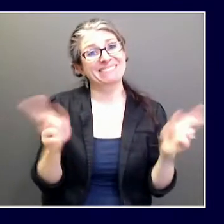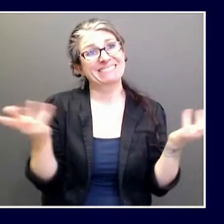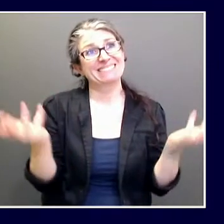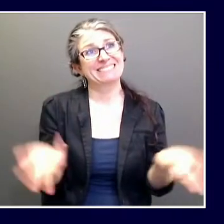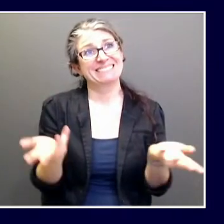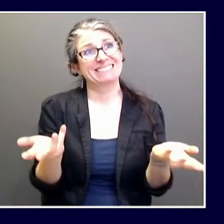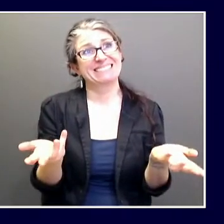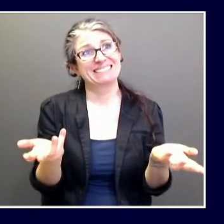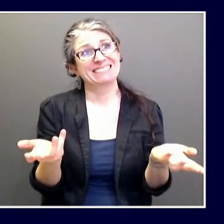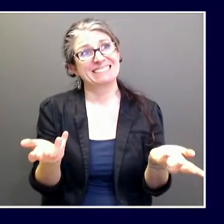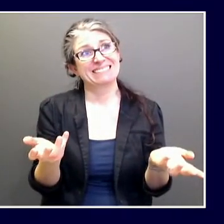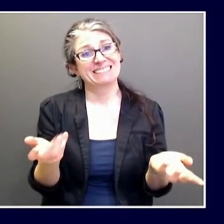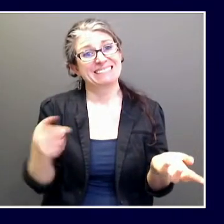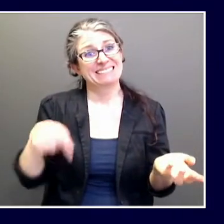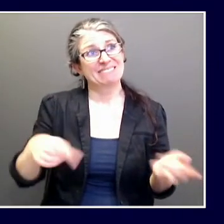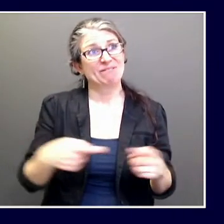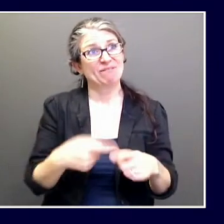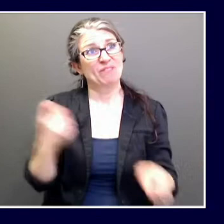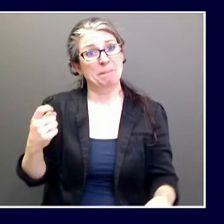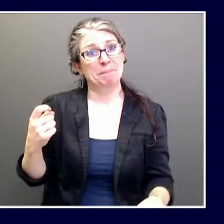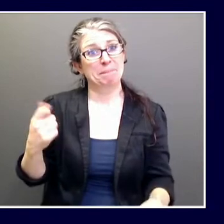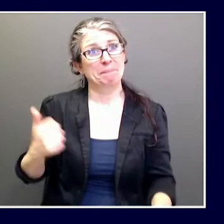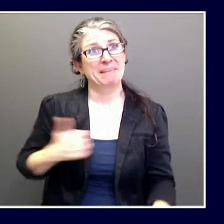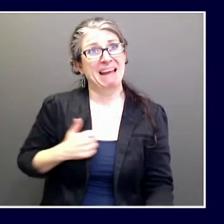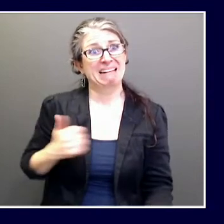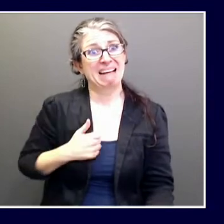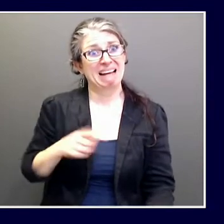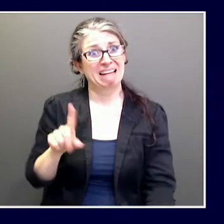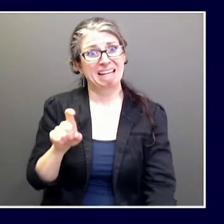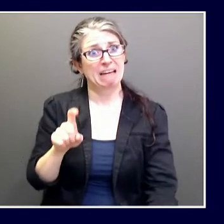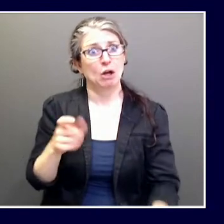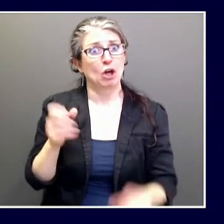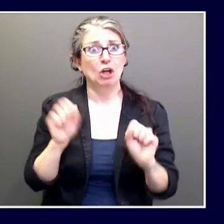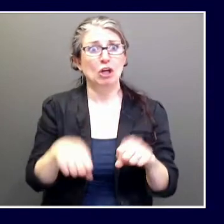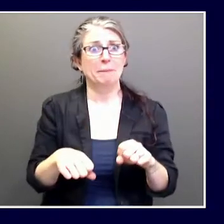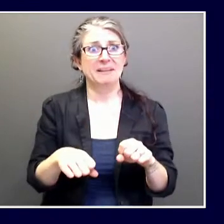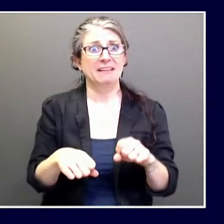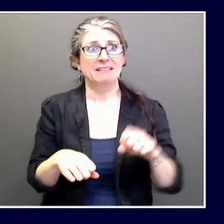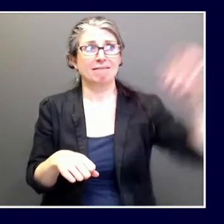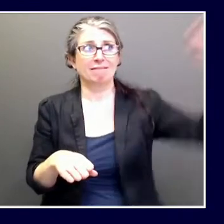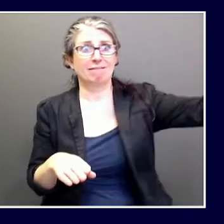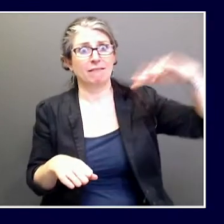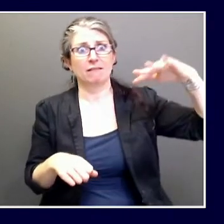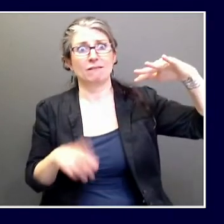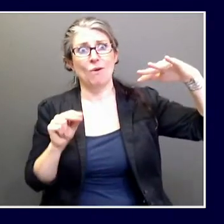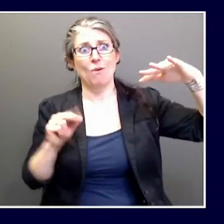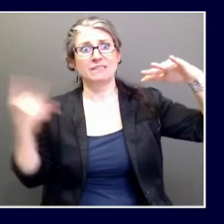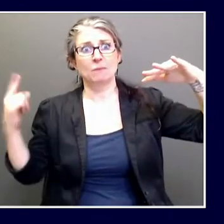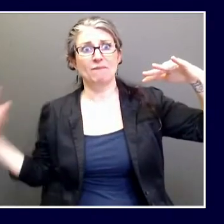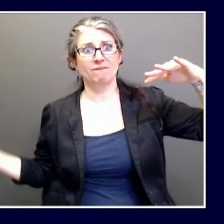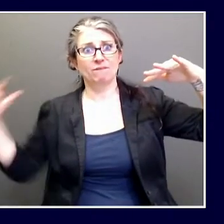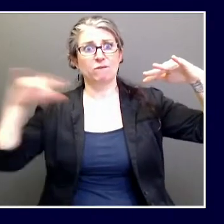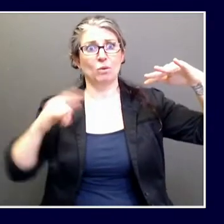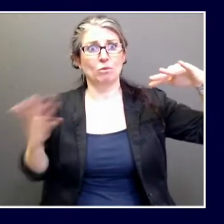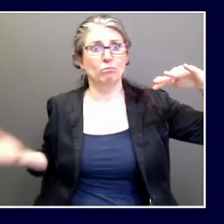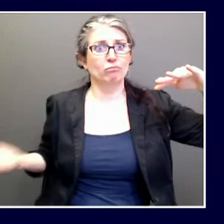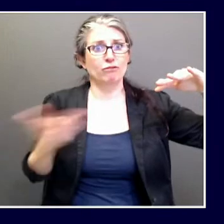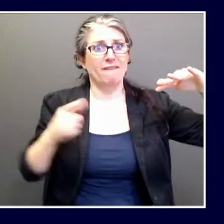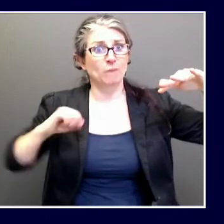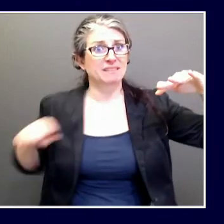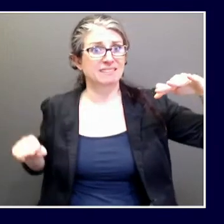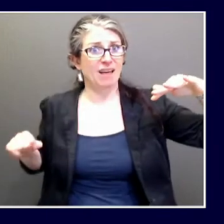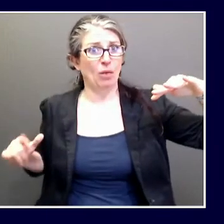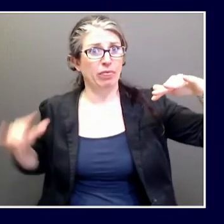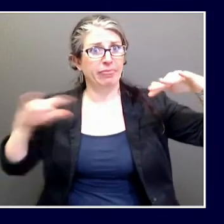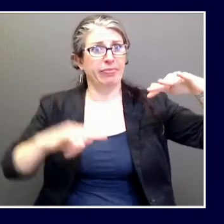It could just as easily come elsewhere in the United States rather than from our partners or friends to the north. So we don't know